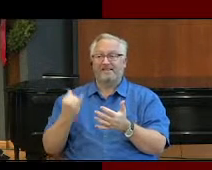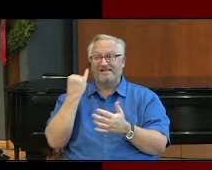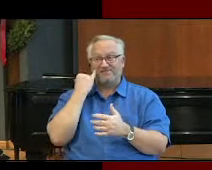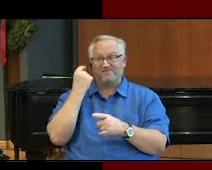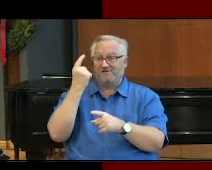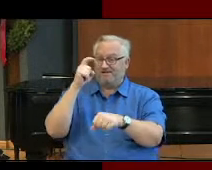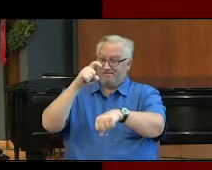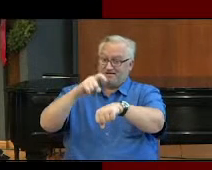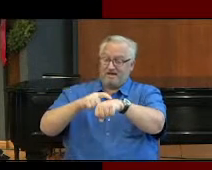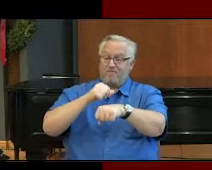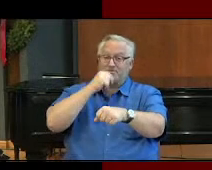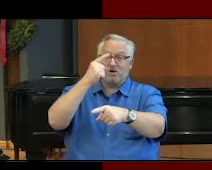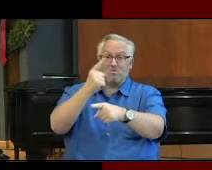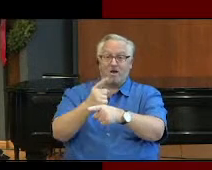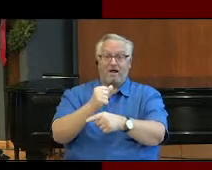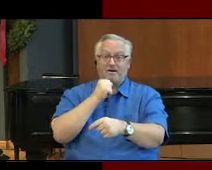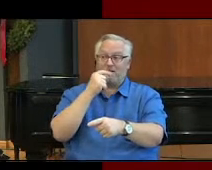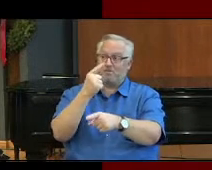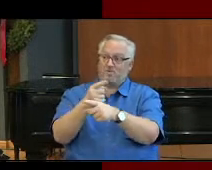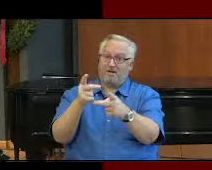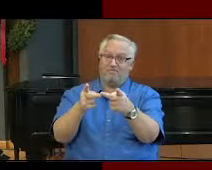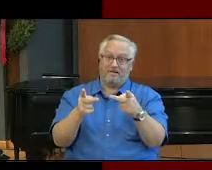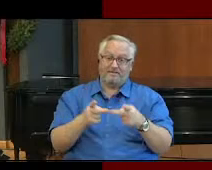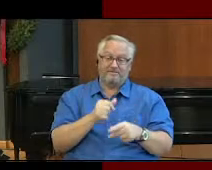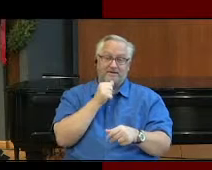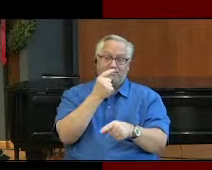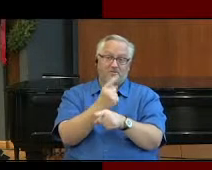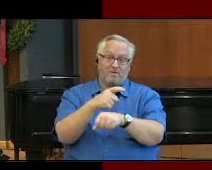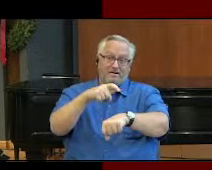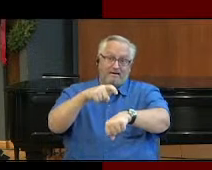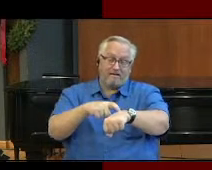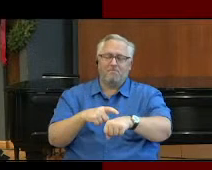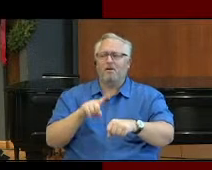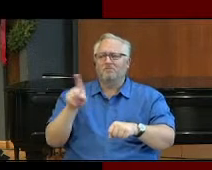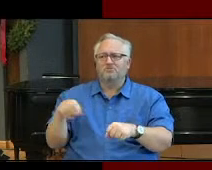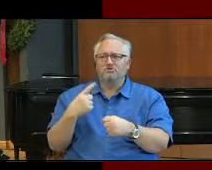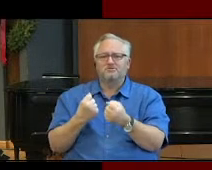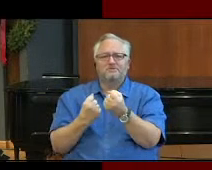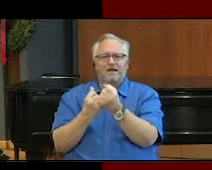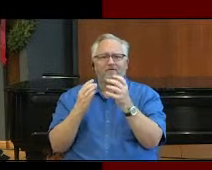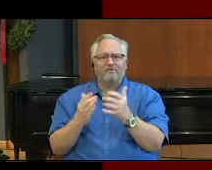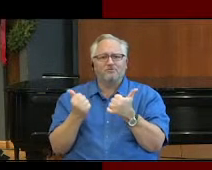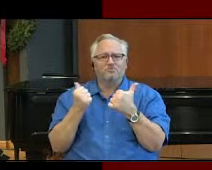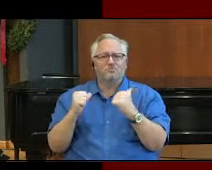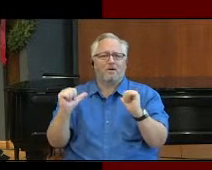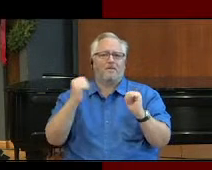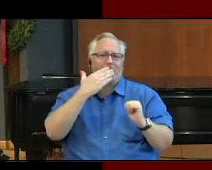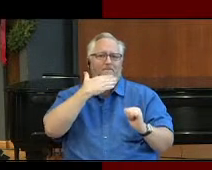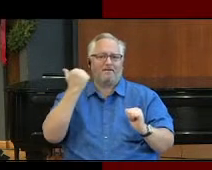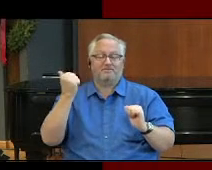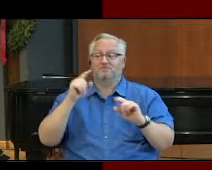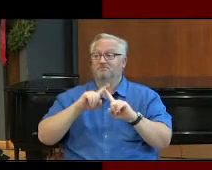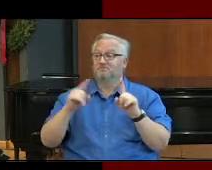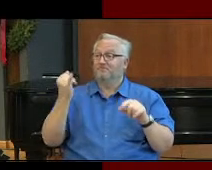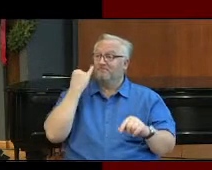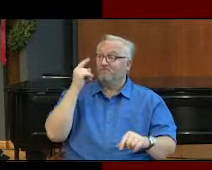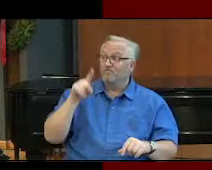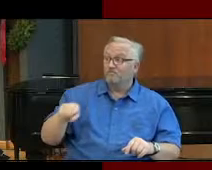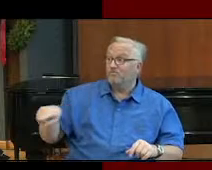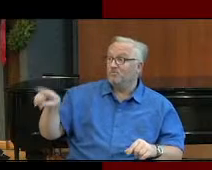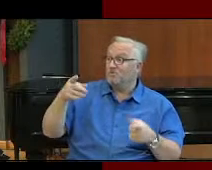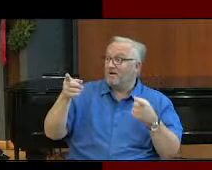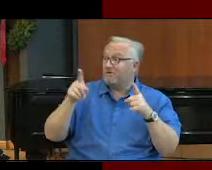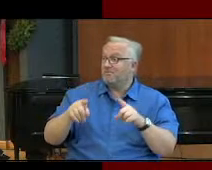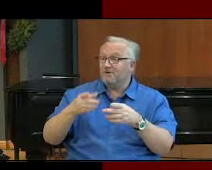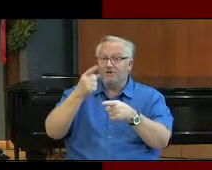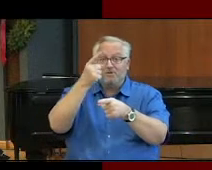right person in the right place at the right time, I'm just an advocate doing my best. However, if you happen to